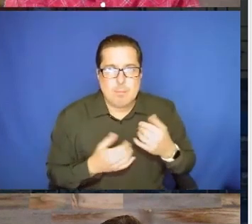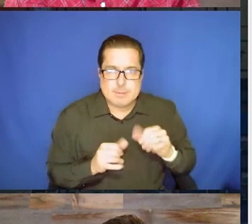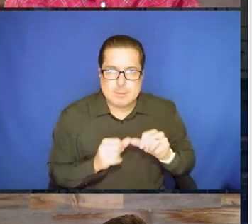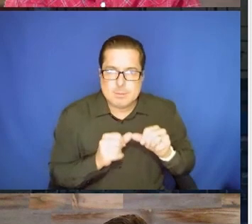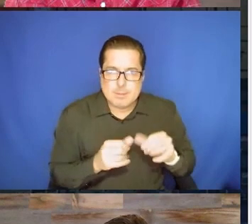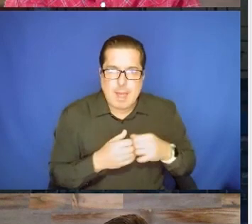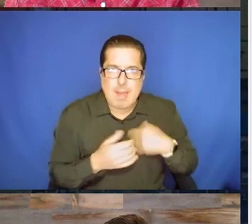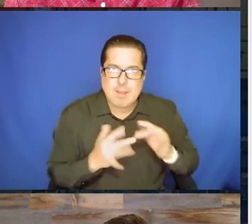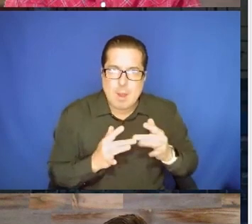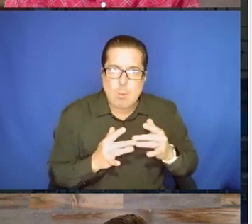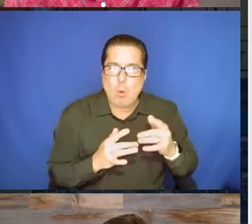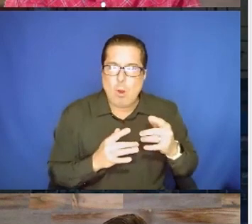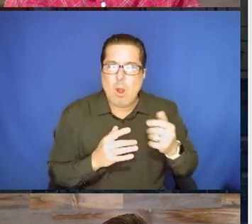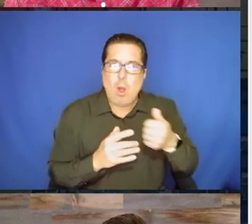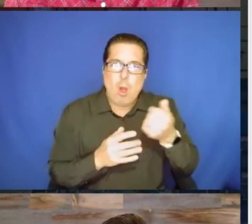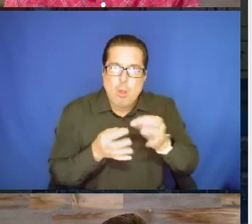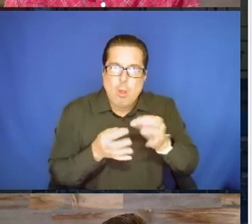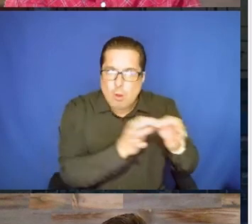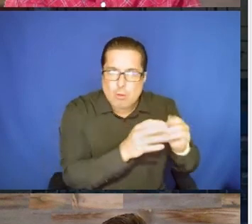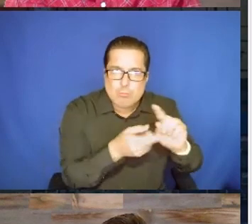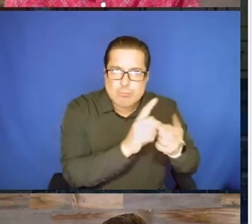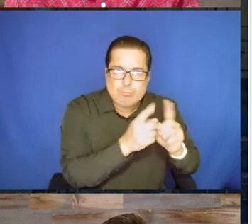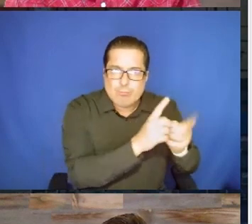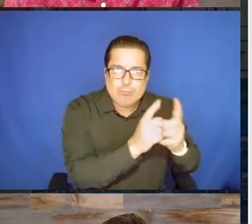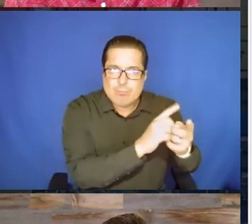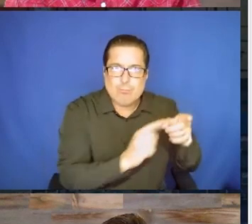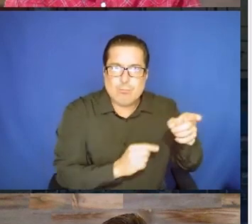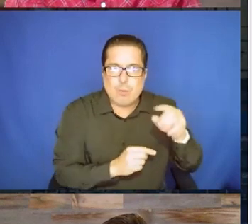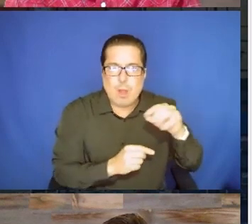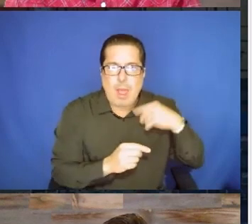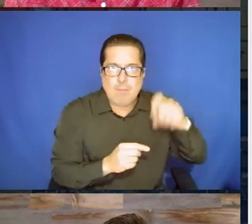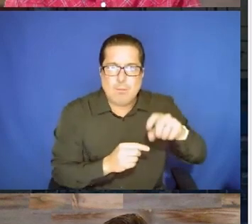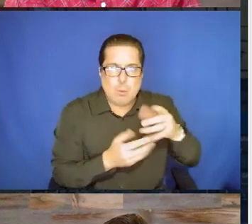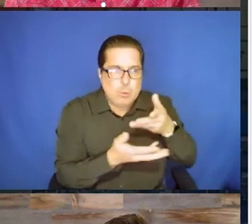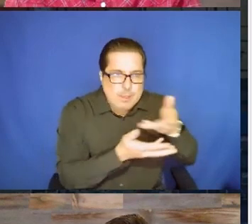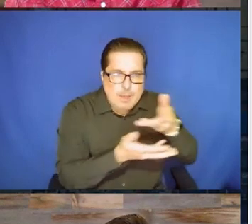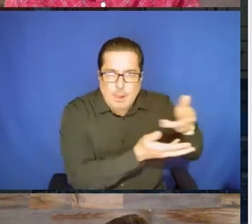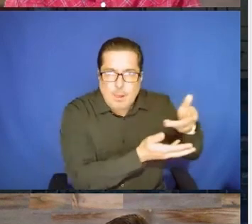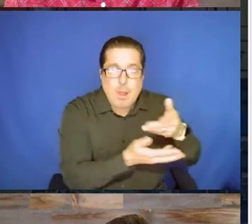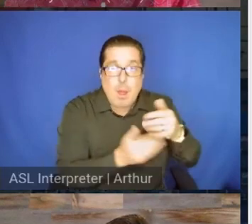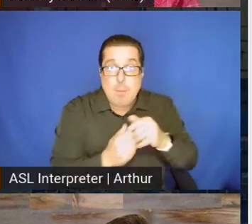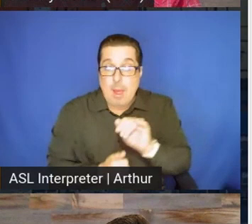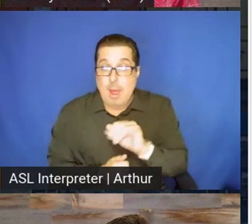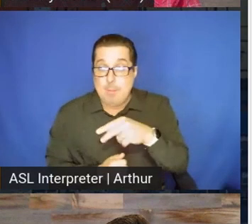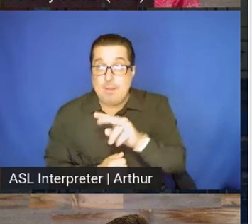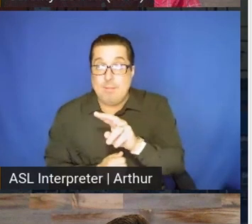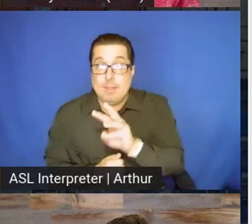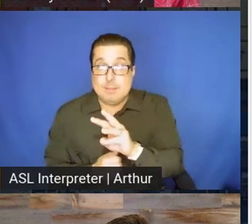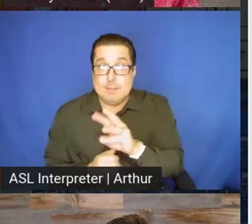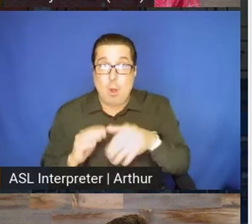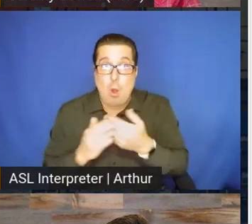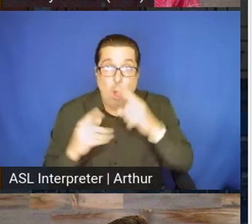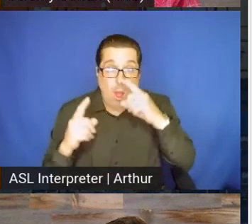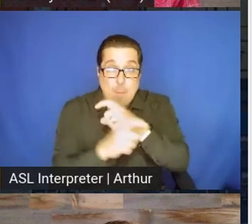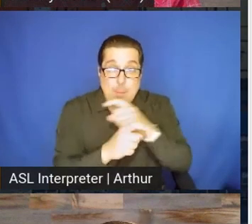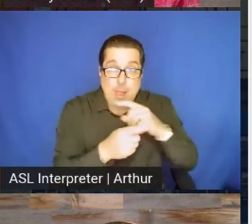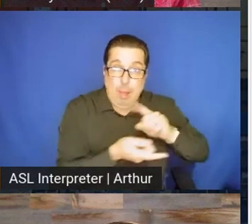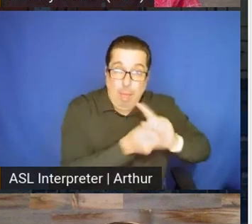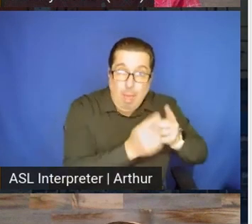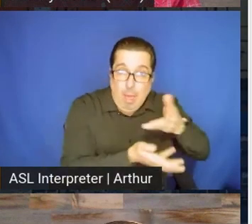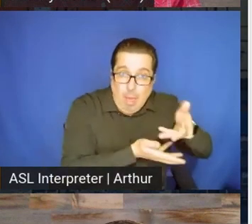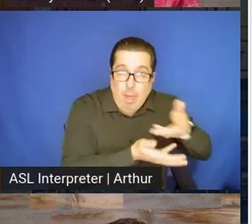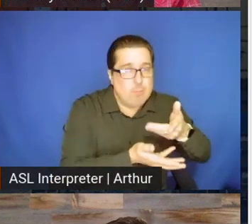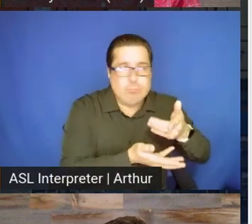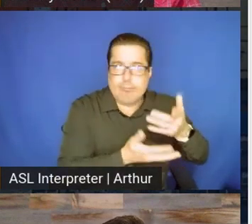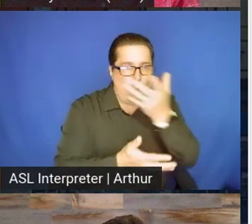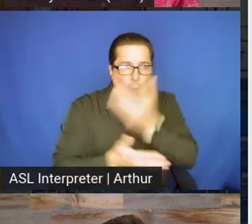network address translations that we actually have to deal with. But with IPv6, all of those complexities will be gone. And